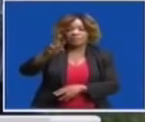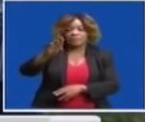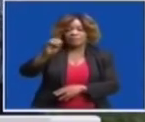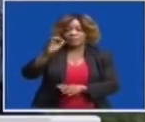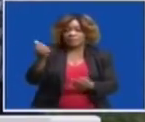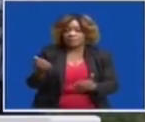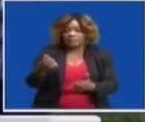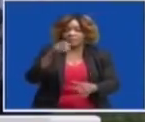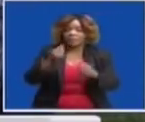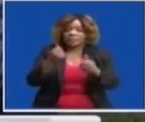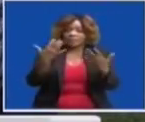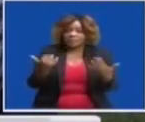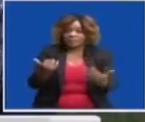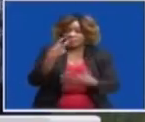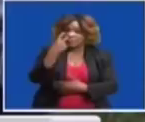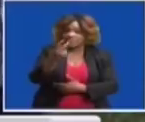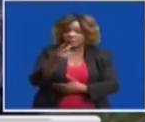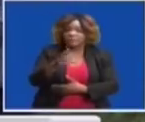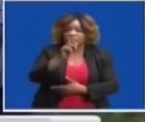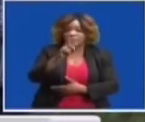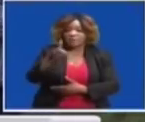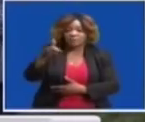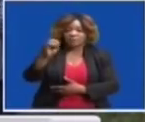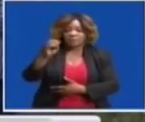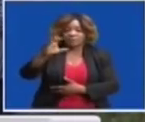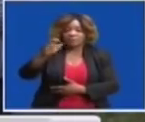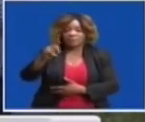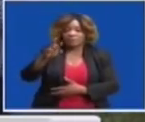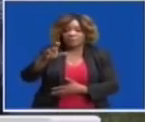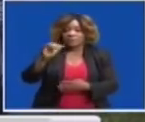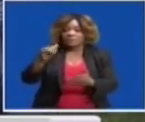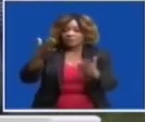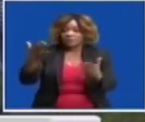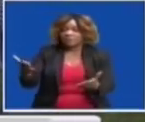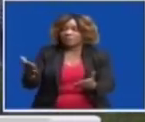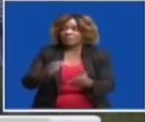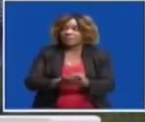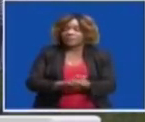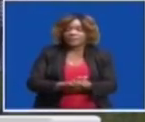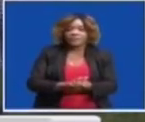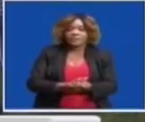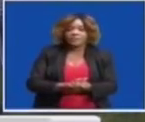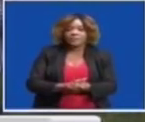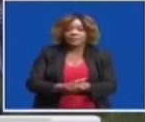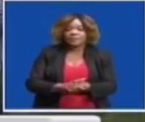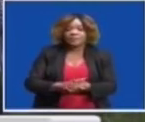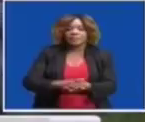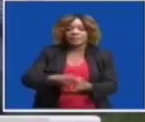have just seen. We have 1 hectare of Misamfutu and 1 hectare of Nerika